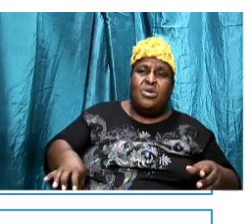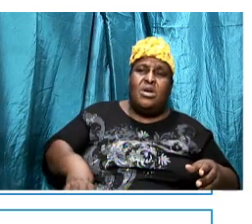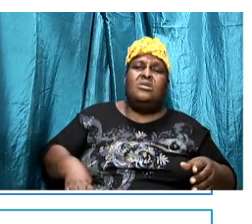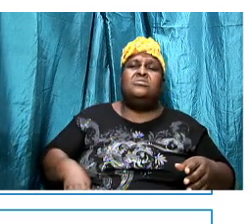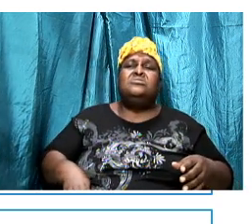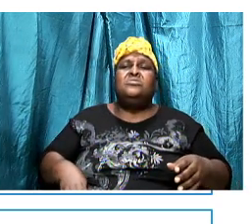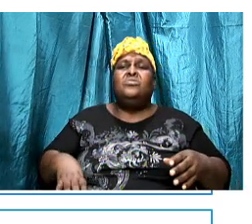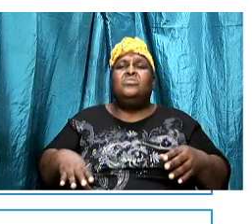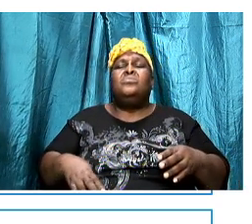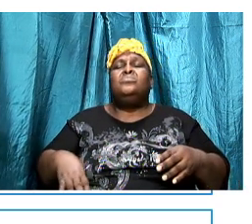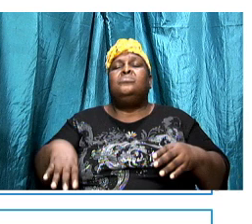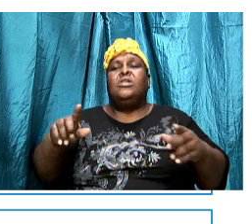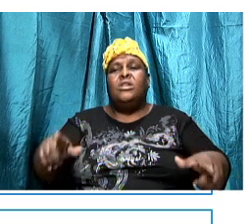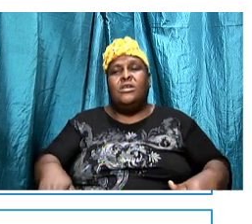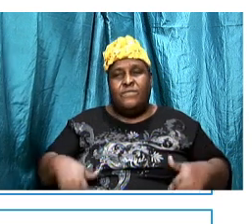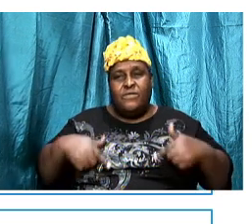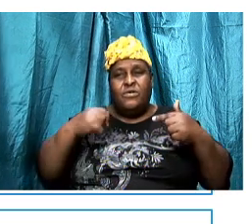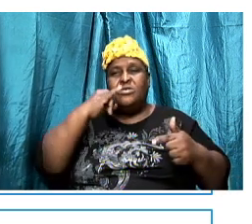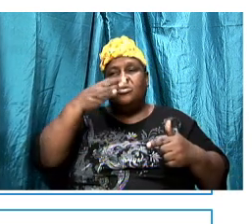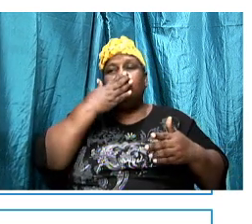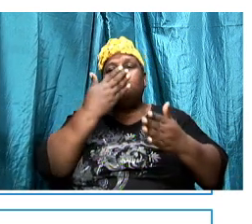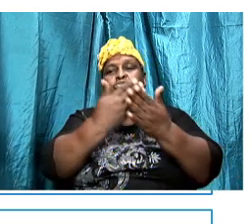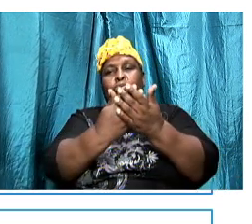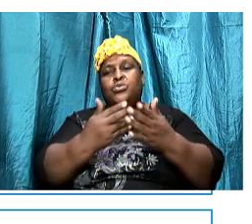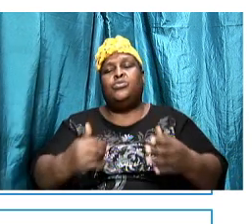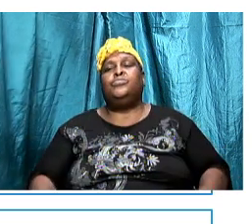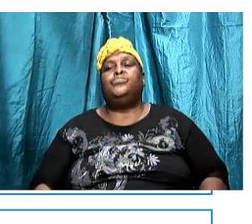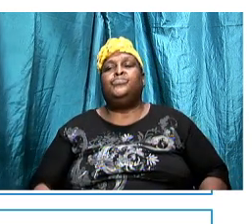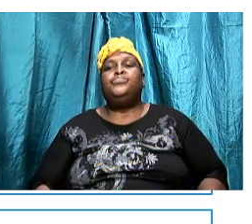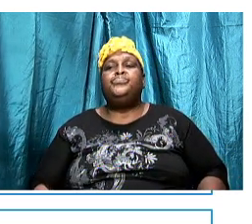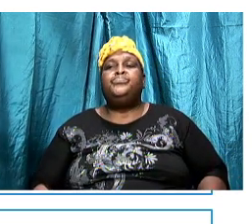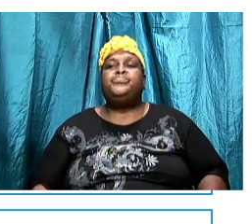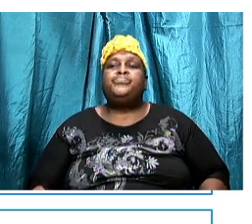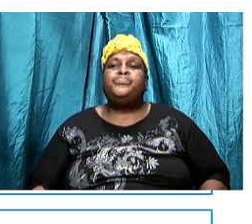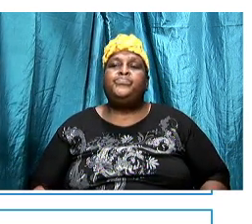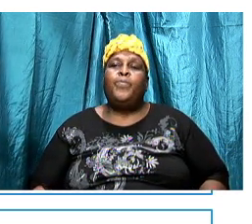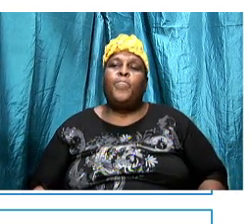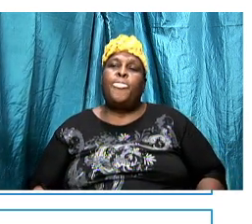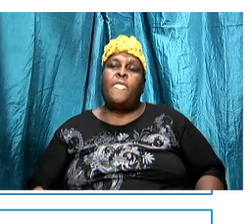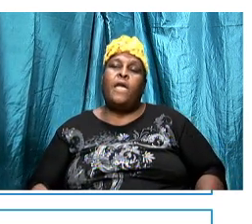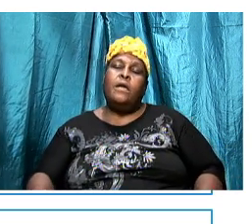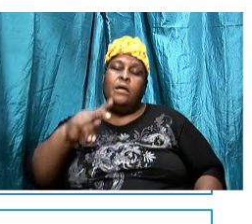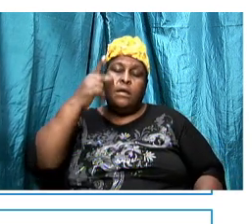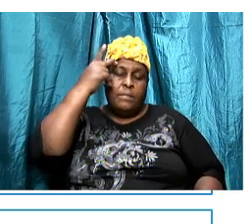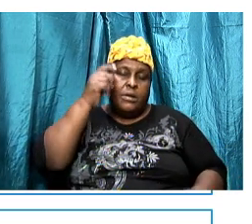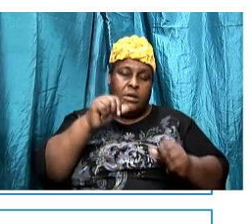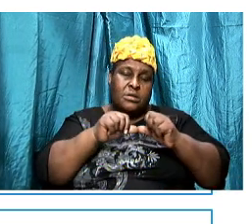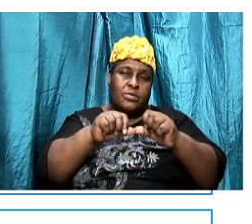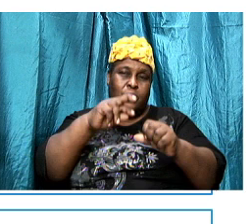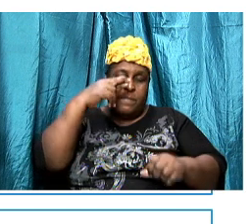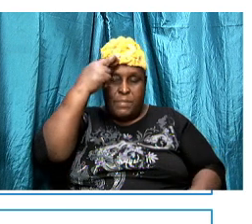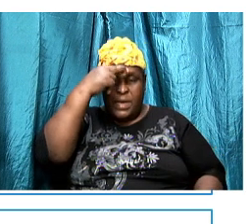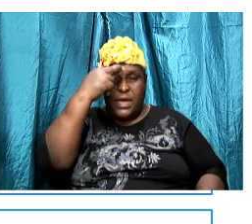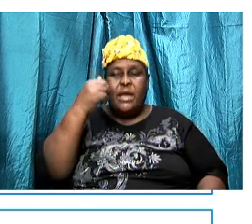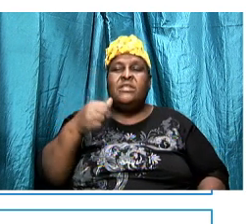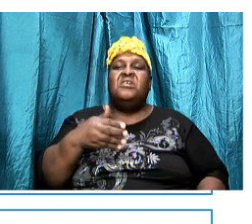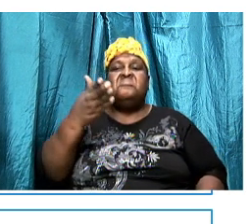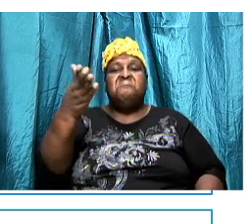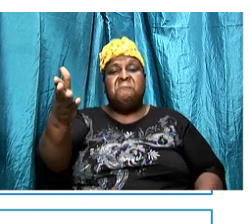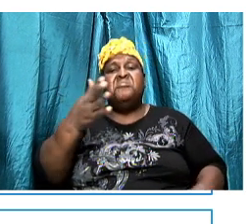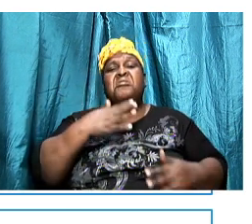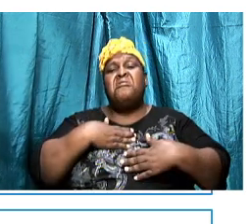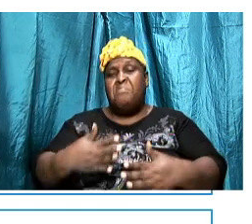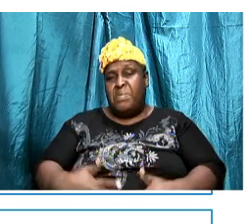Right? He went on to speak about that, to remind the Corinthian church that their body was